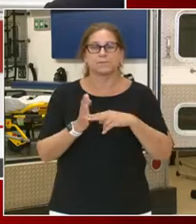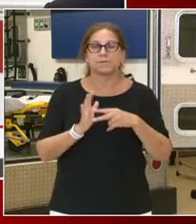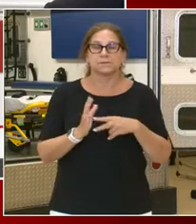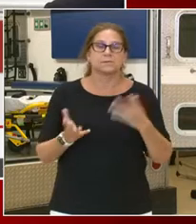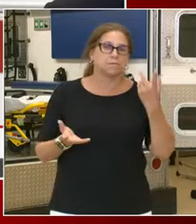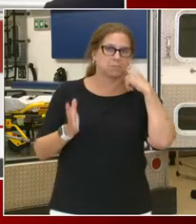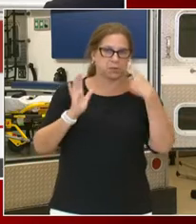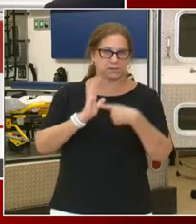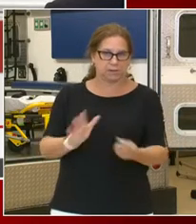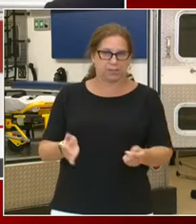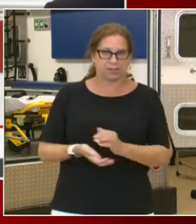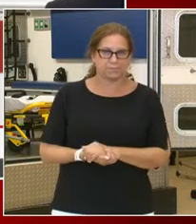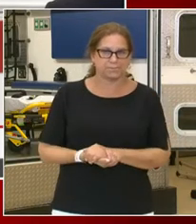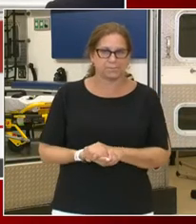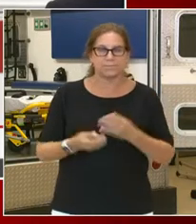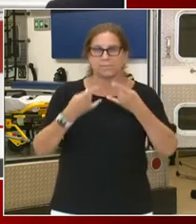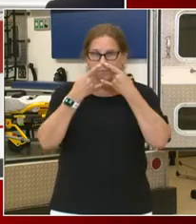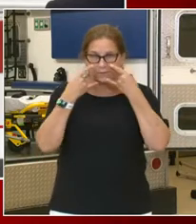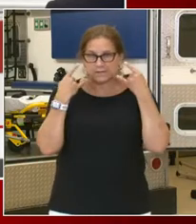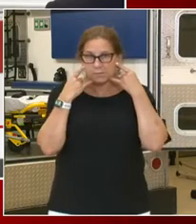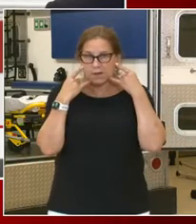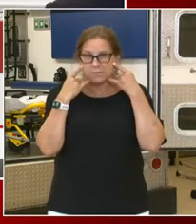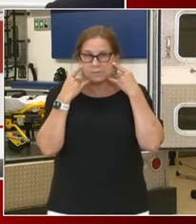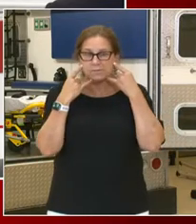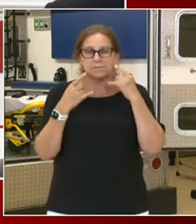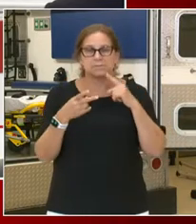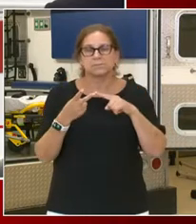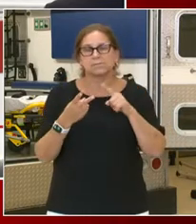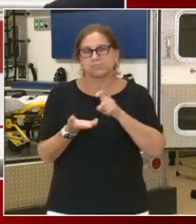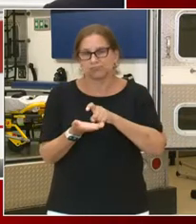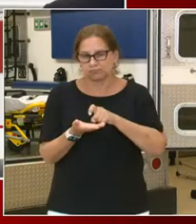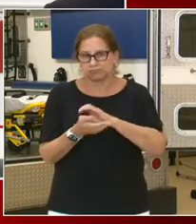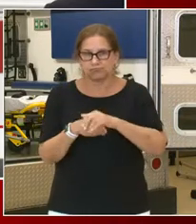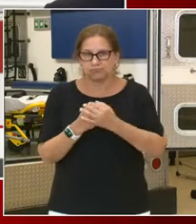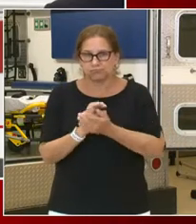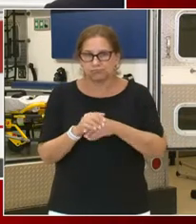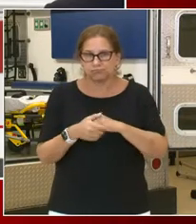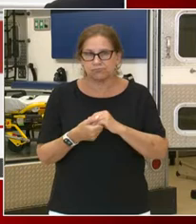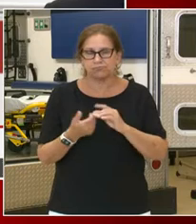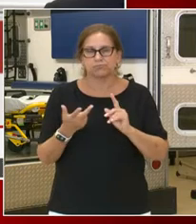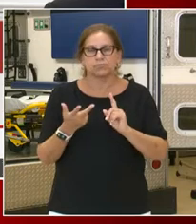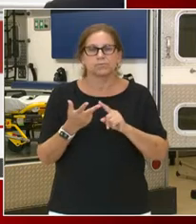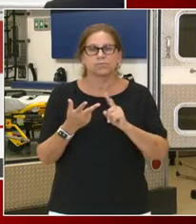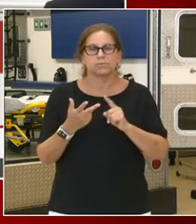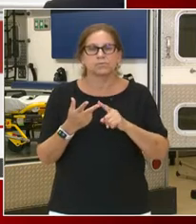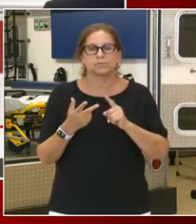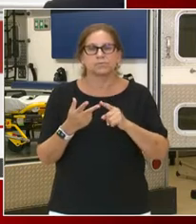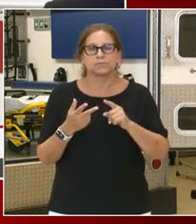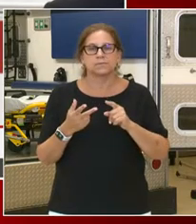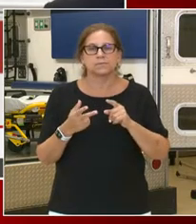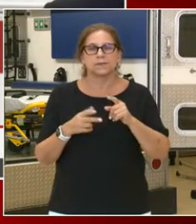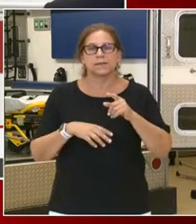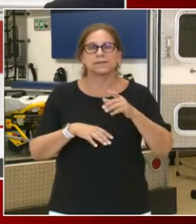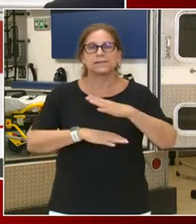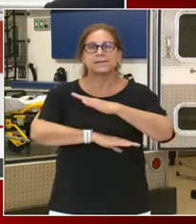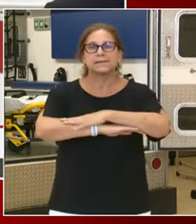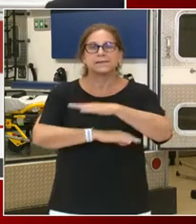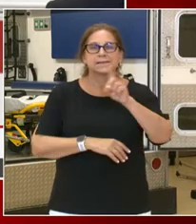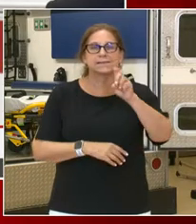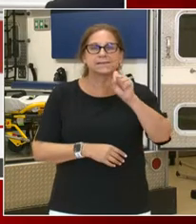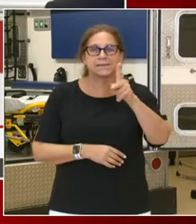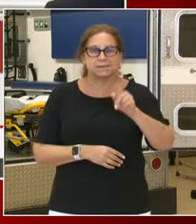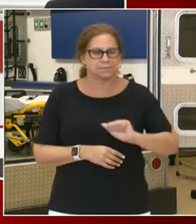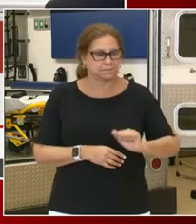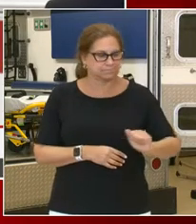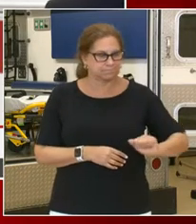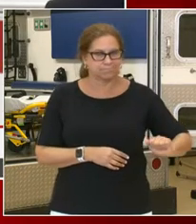throughout the day. That will not change going into the next school year. The HVAC enhancements that we've added into our schools. So you can see that represented